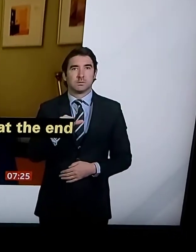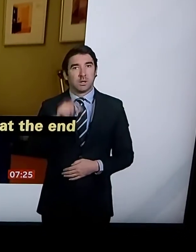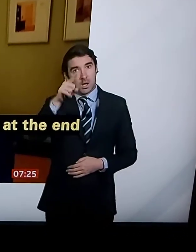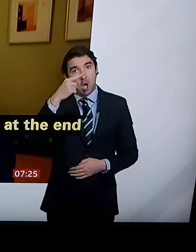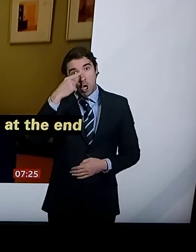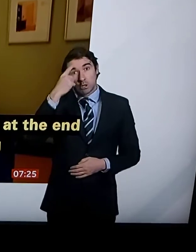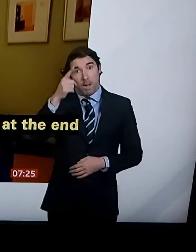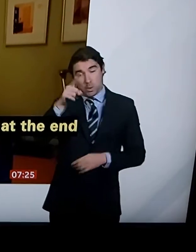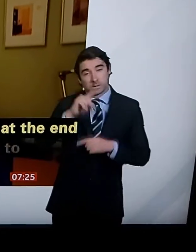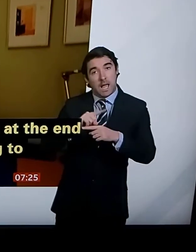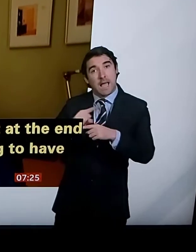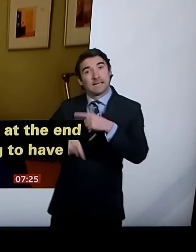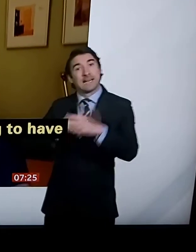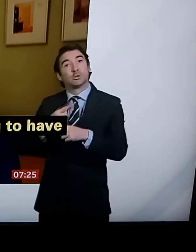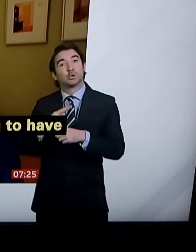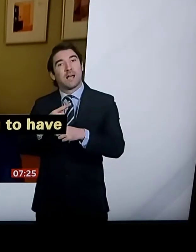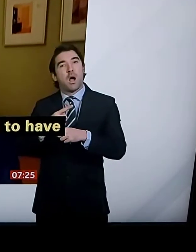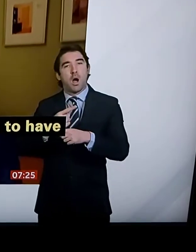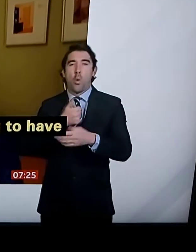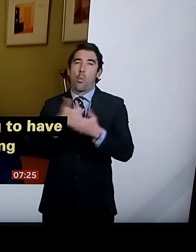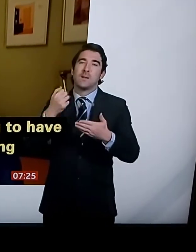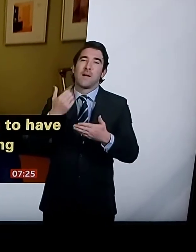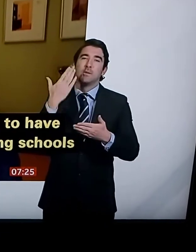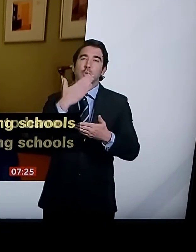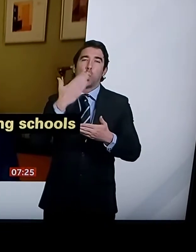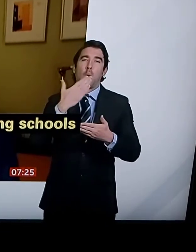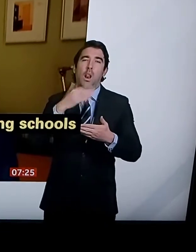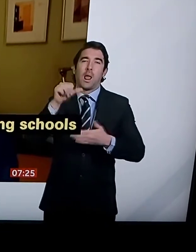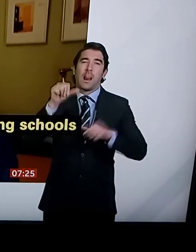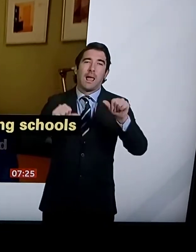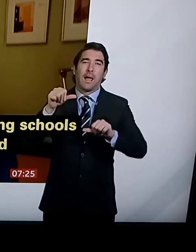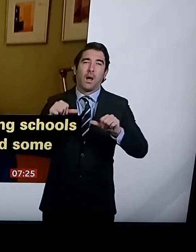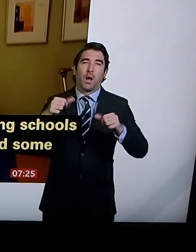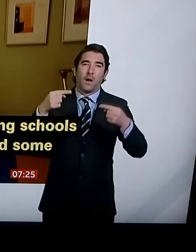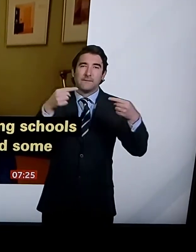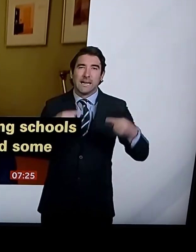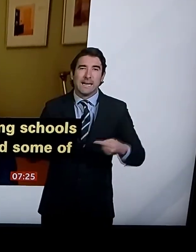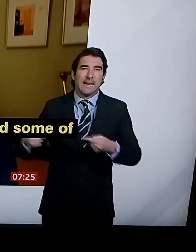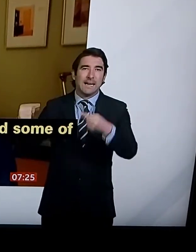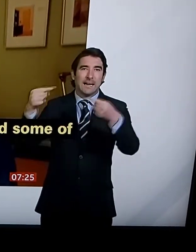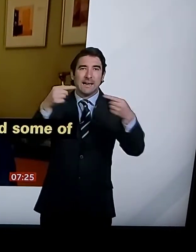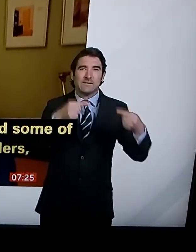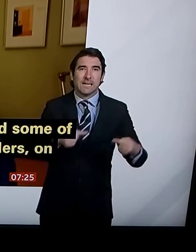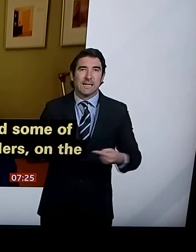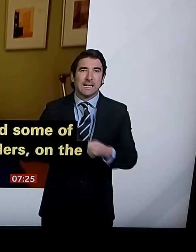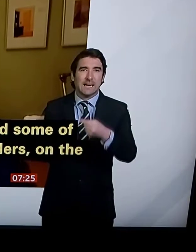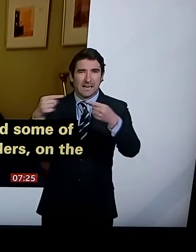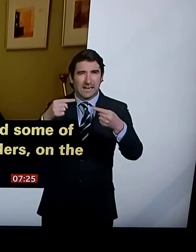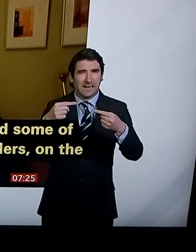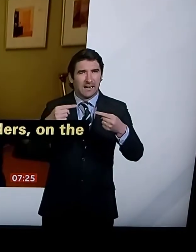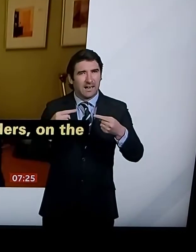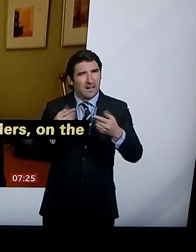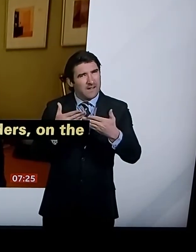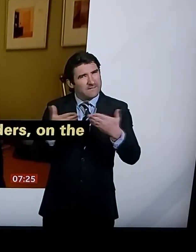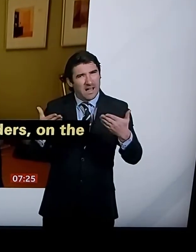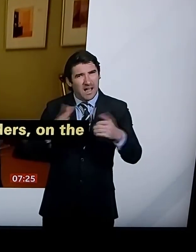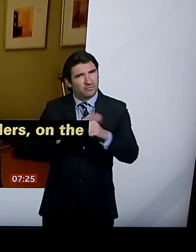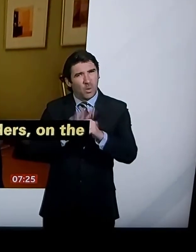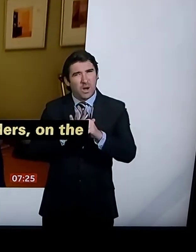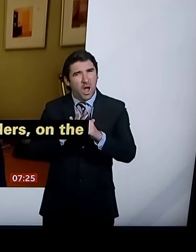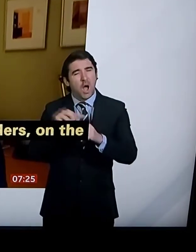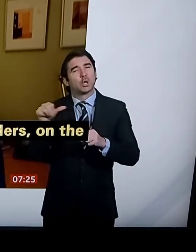in extraordinary times and some of my members, leaders, on the front of the local paper being branded the worst school in Britain. We could clear that stuff away,